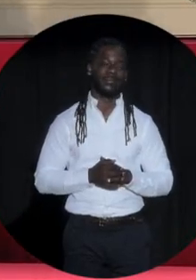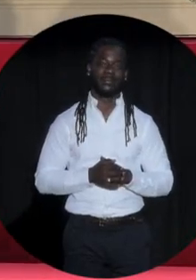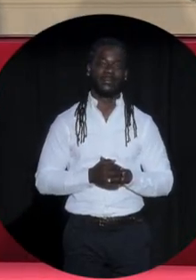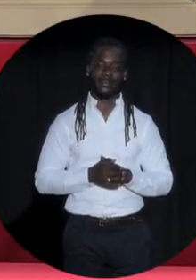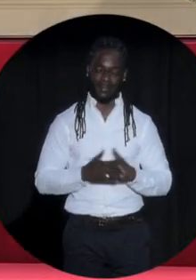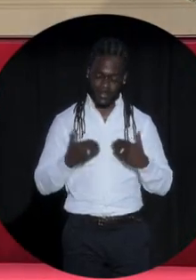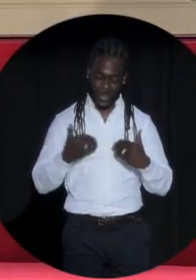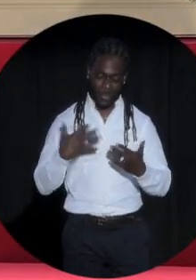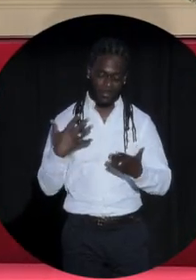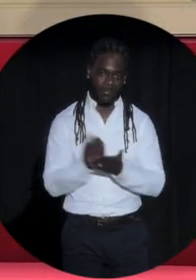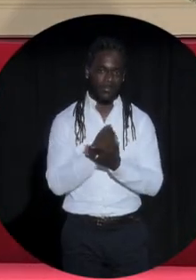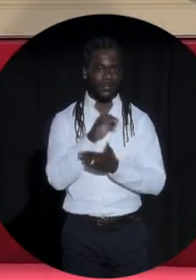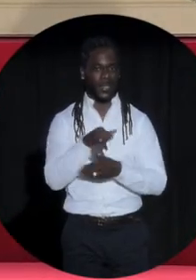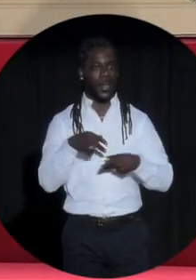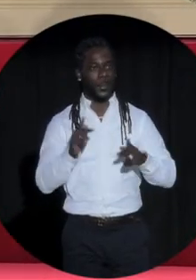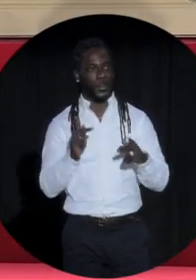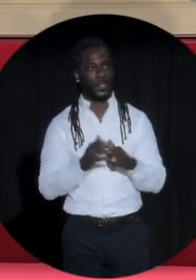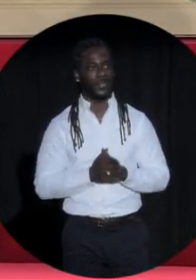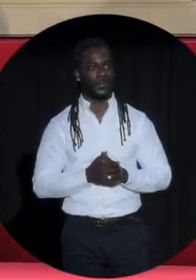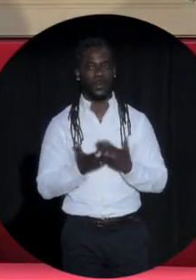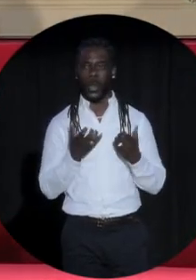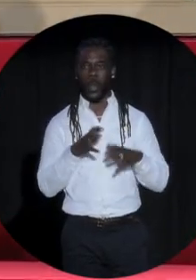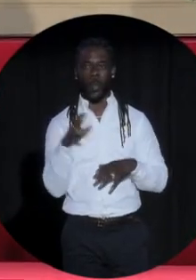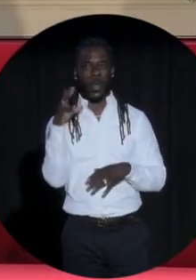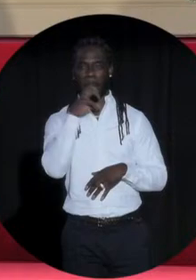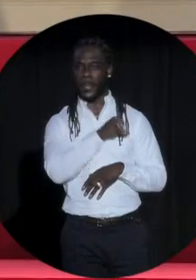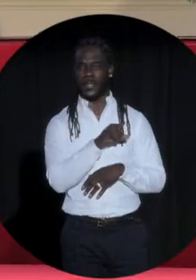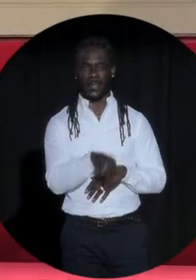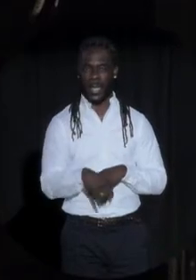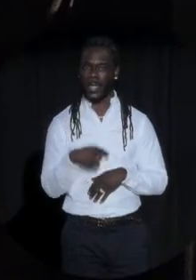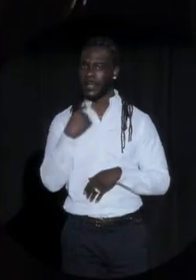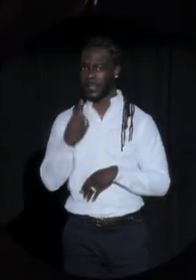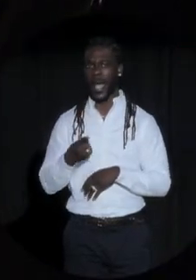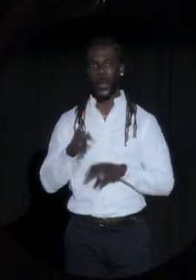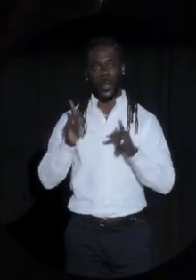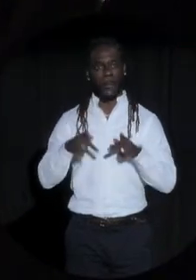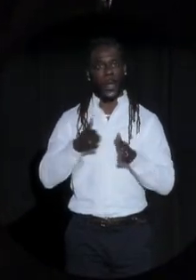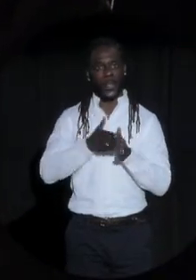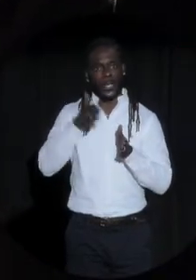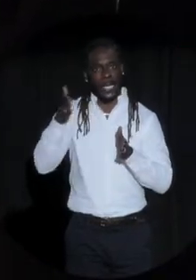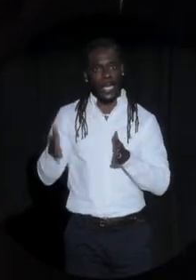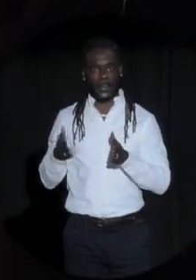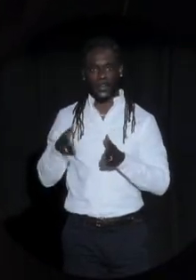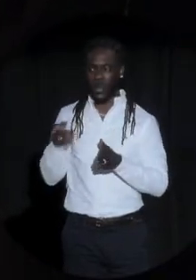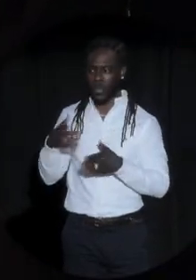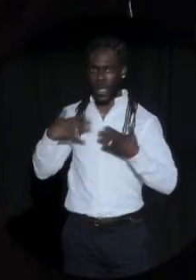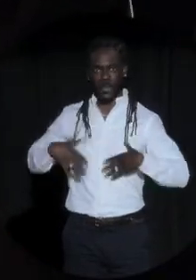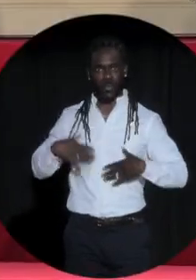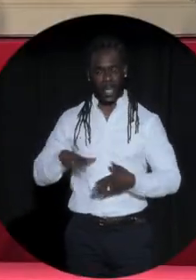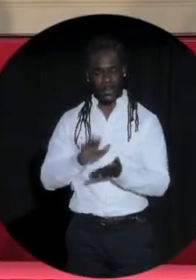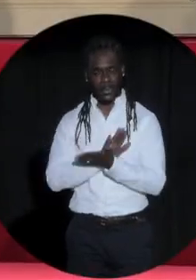Take that opportunity. You don't want to miss that on the way out.